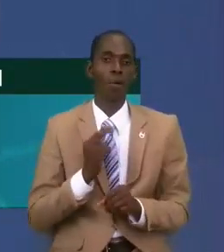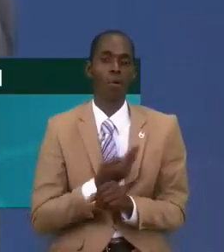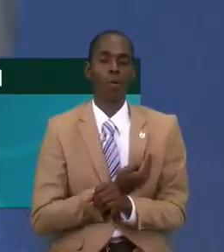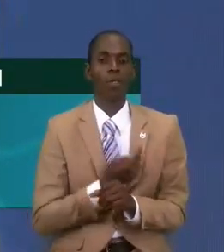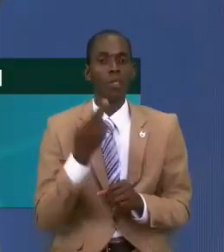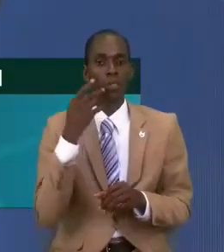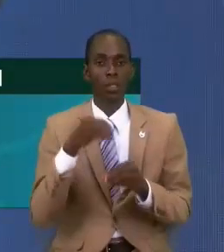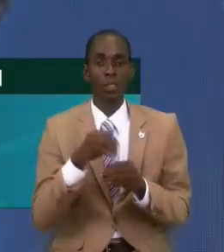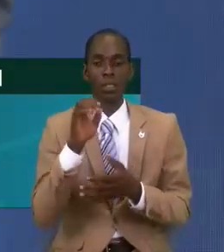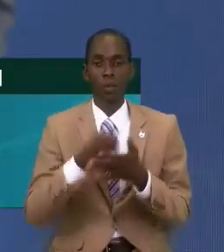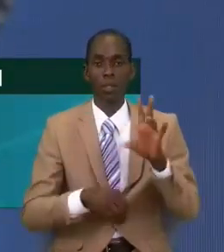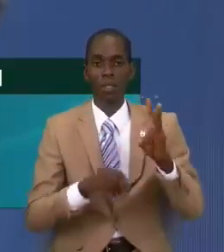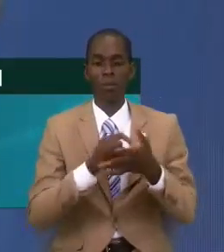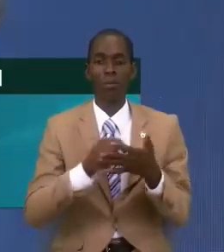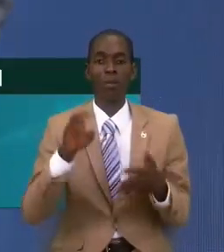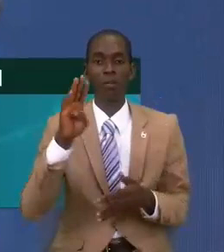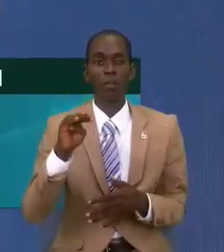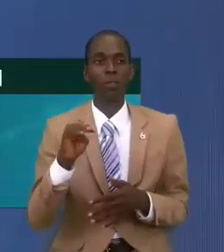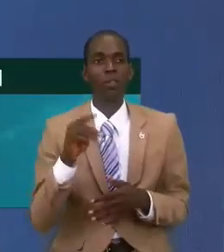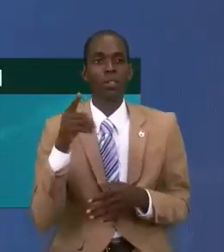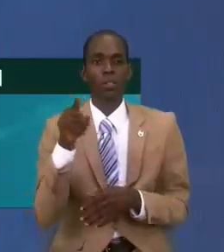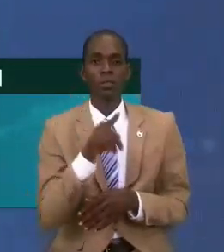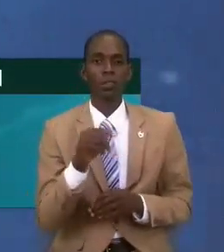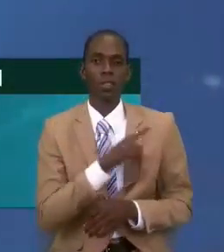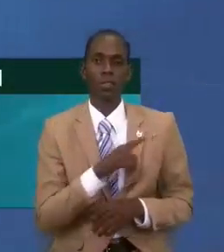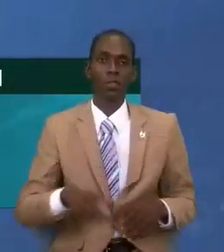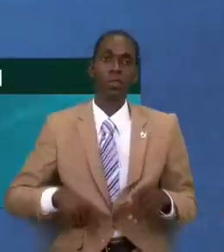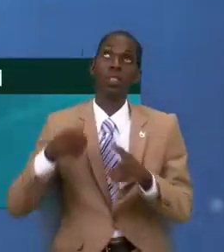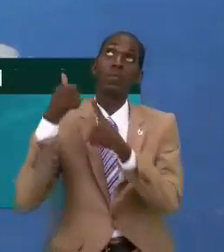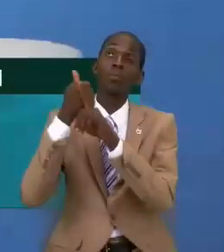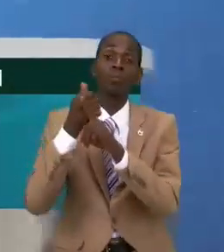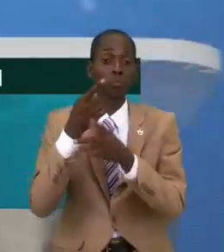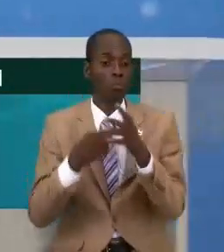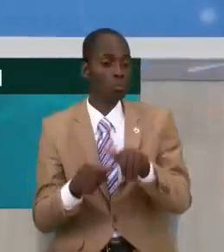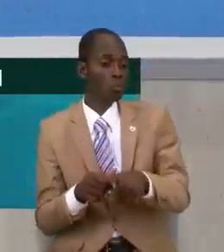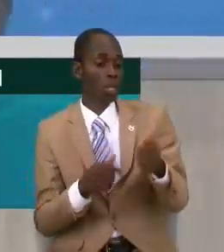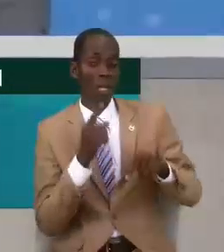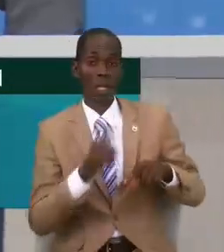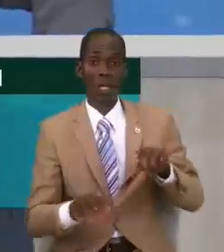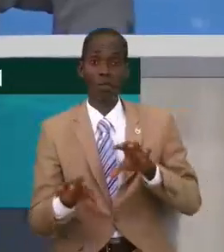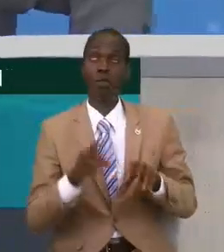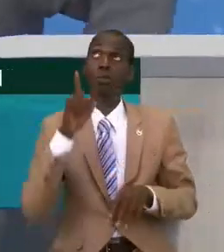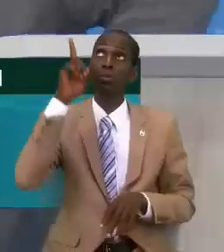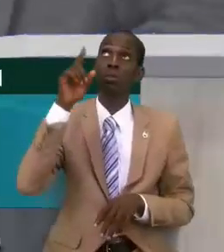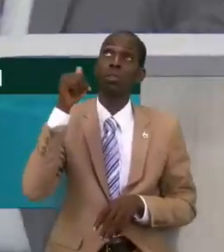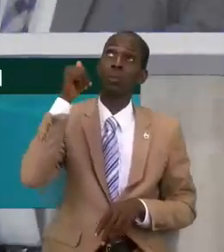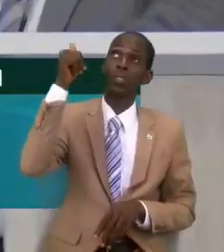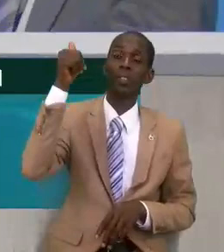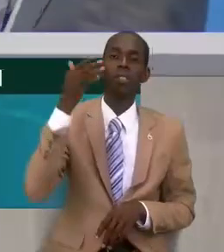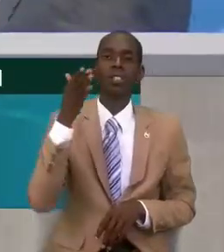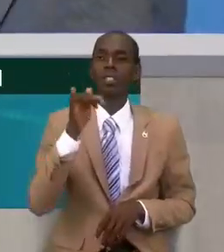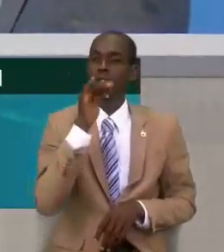himself. What others cannot do, the Lord himself. There's no religion that can save but the Lord himself. And there is